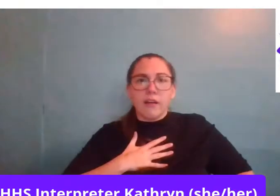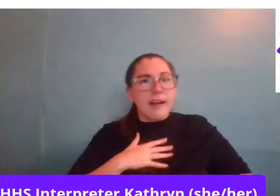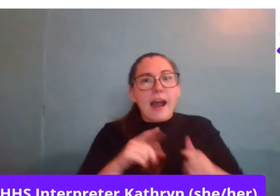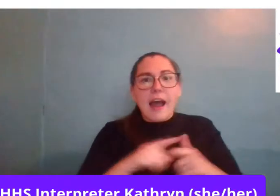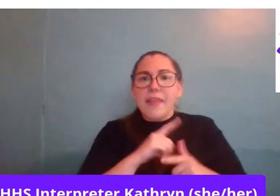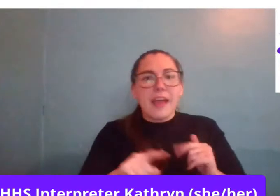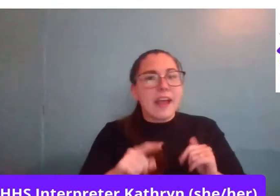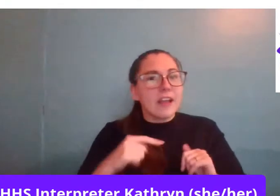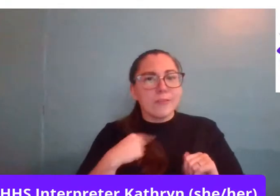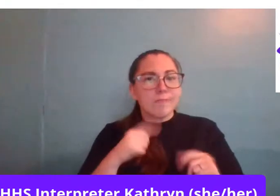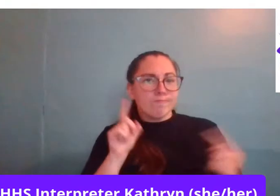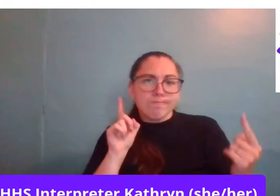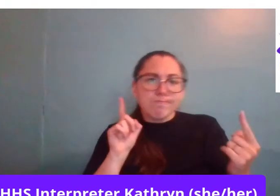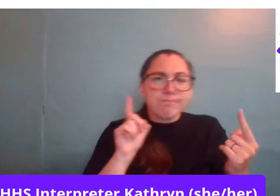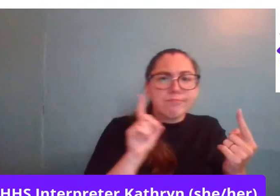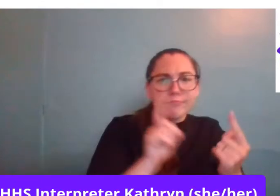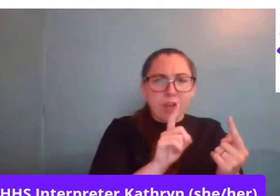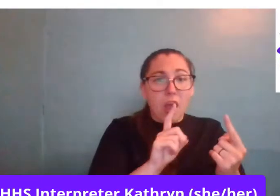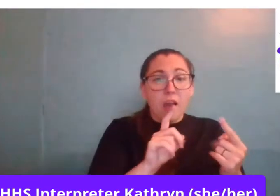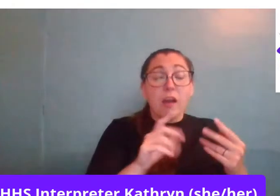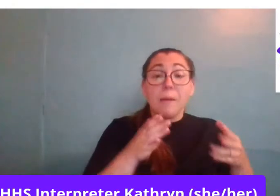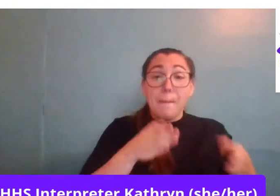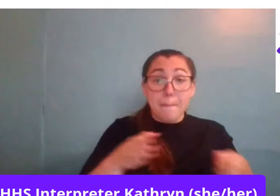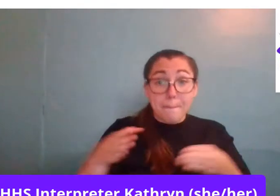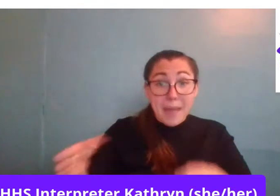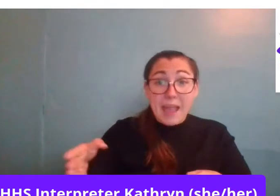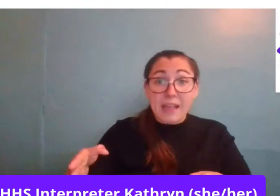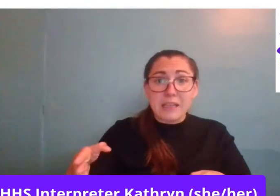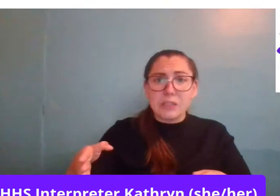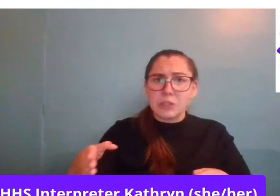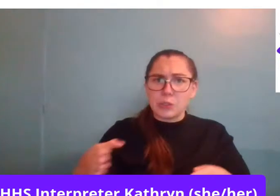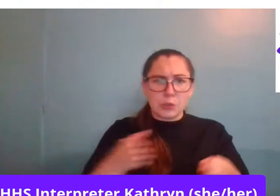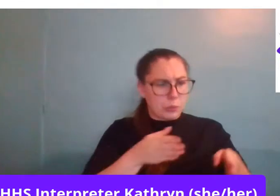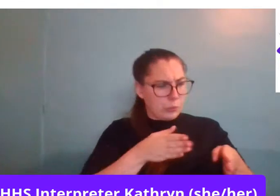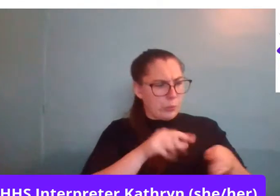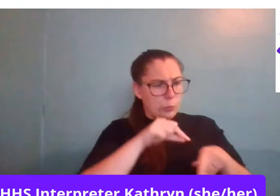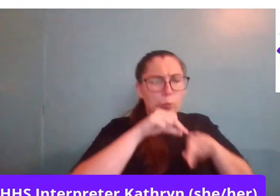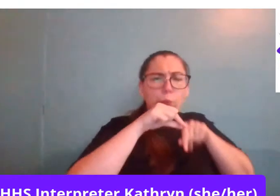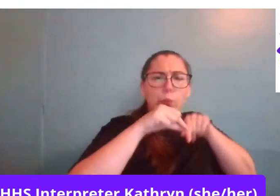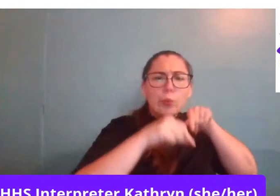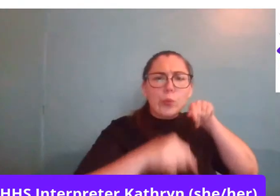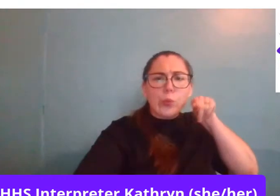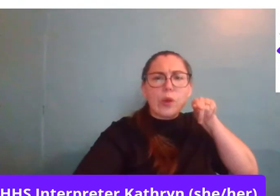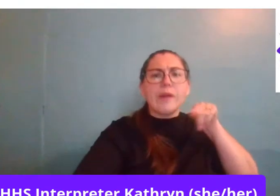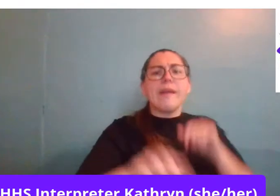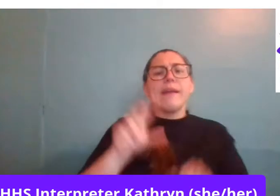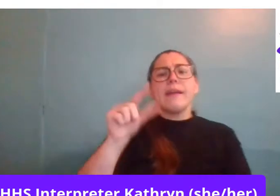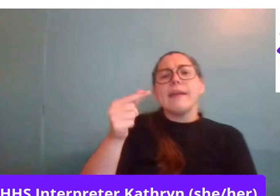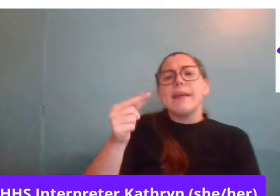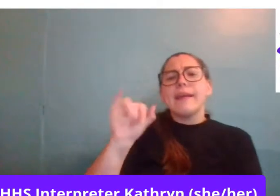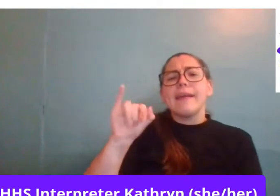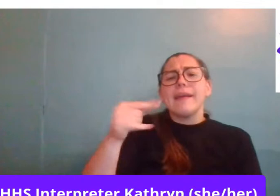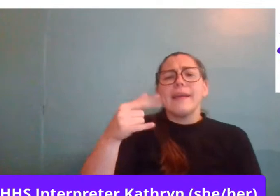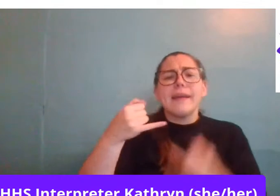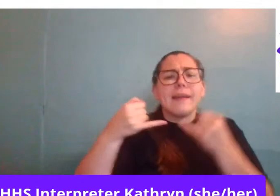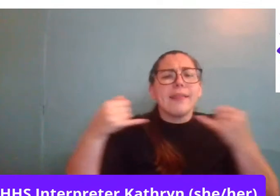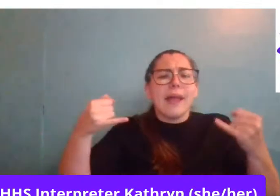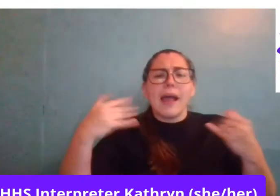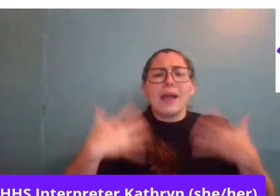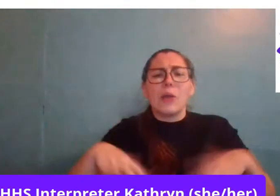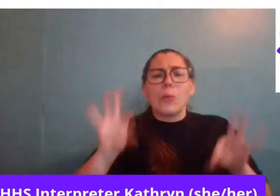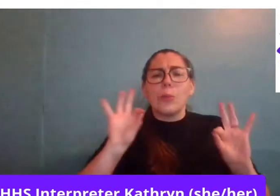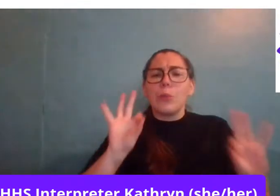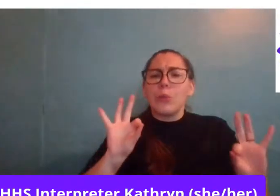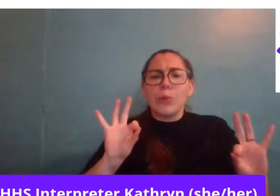way up, nice crease in the pants, nice gig line, and the